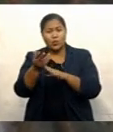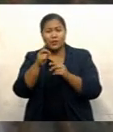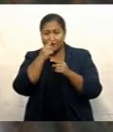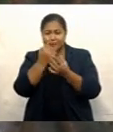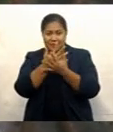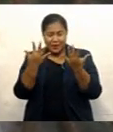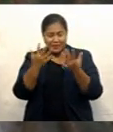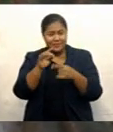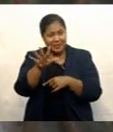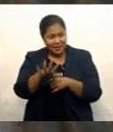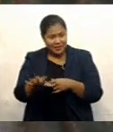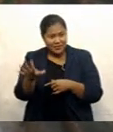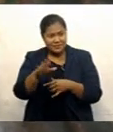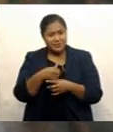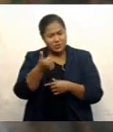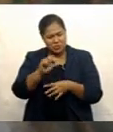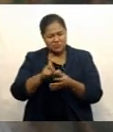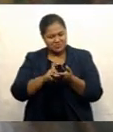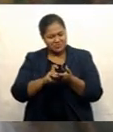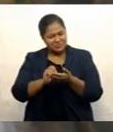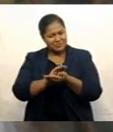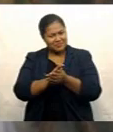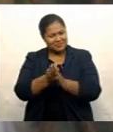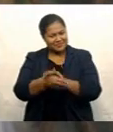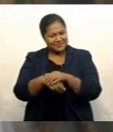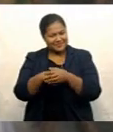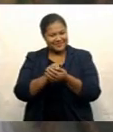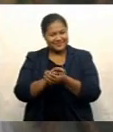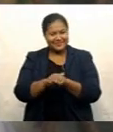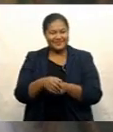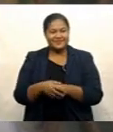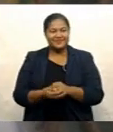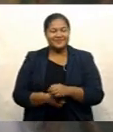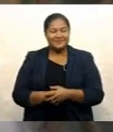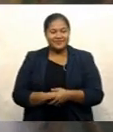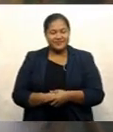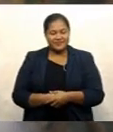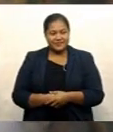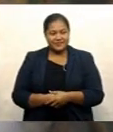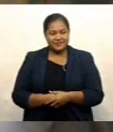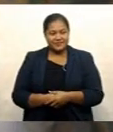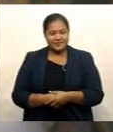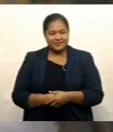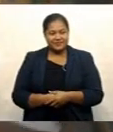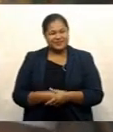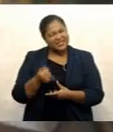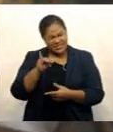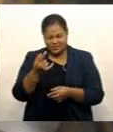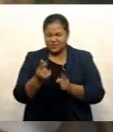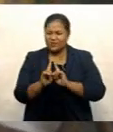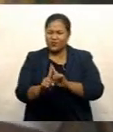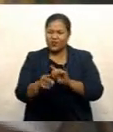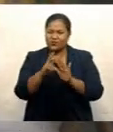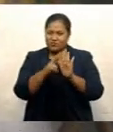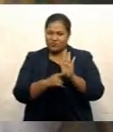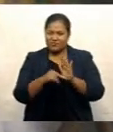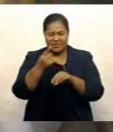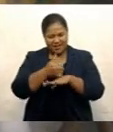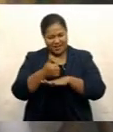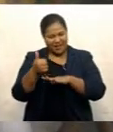right? Use hand sanitizer and just basically follow the rules that the government